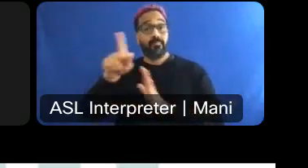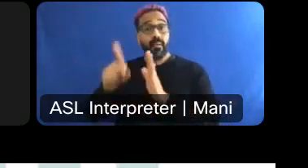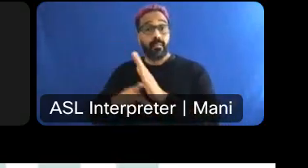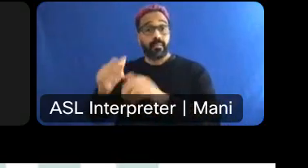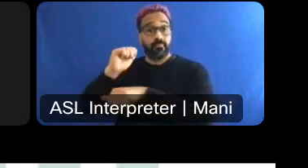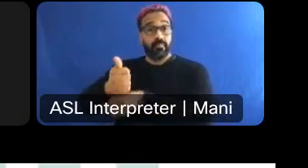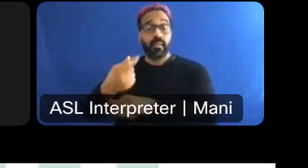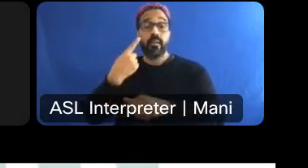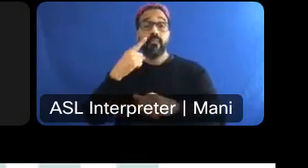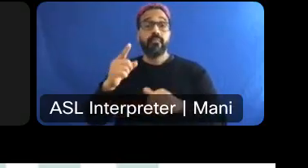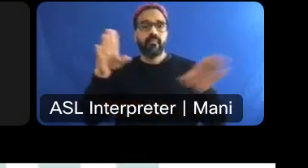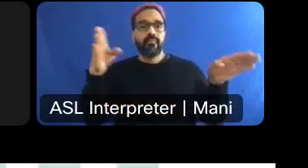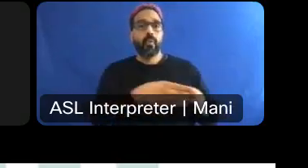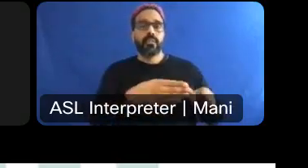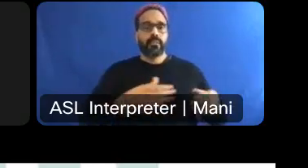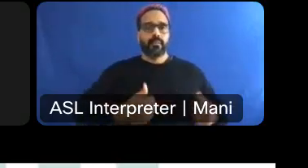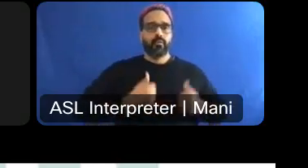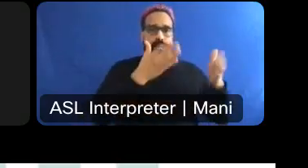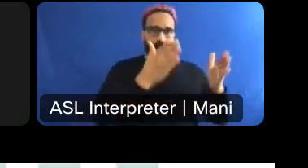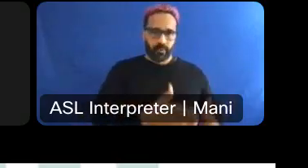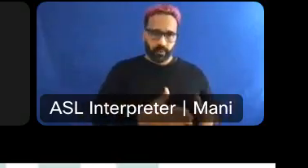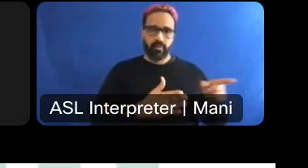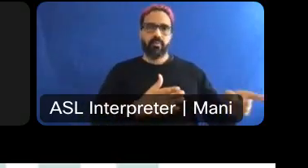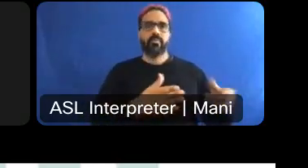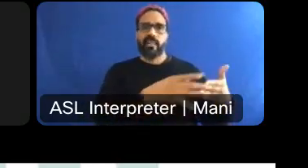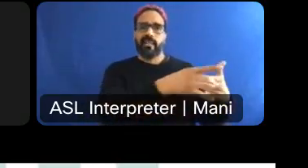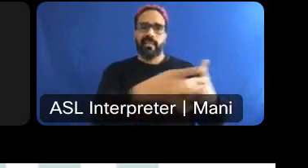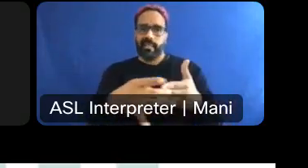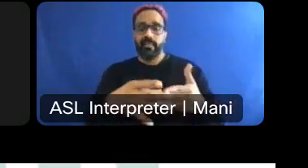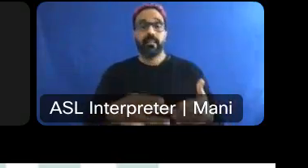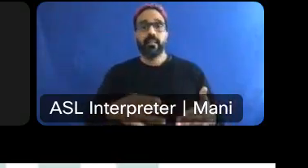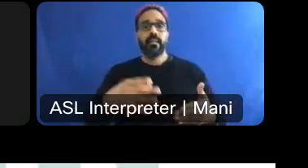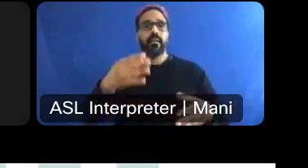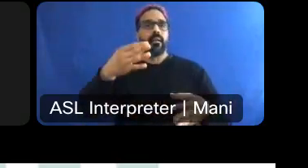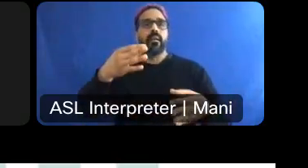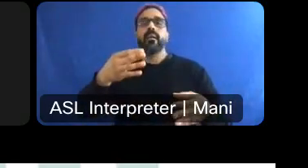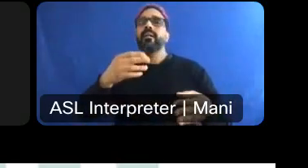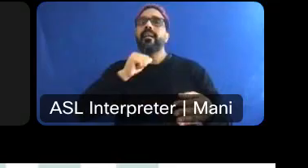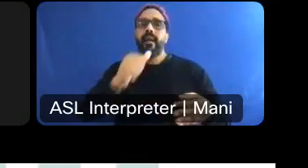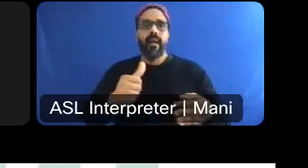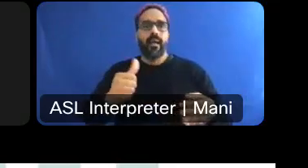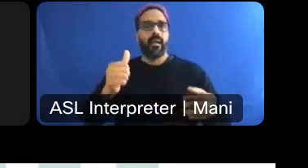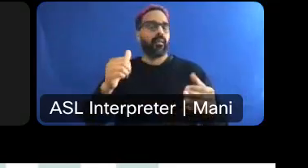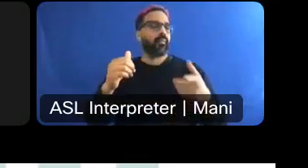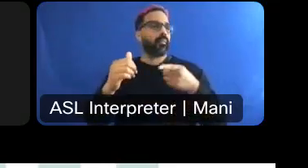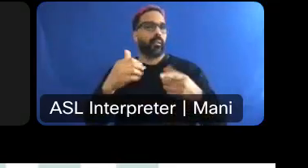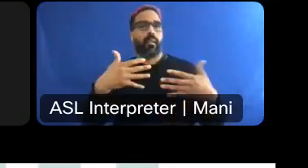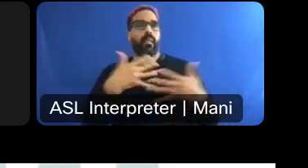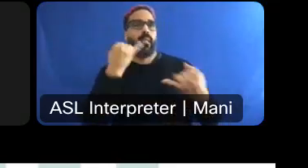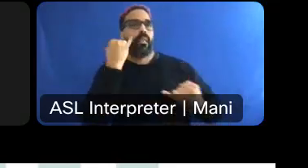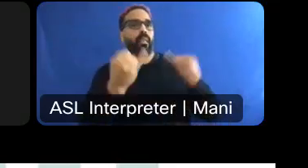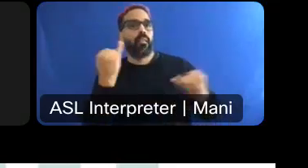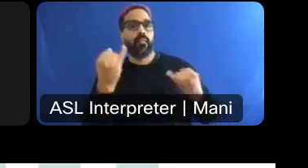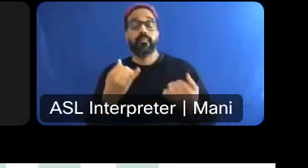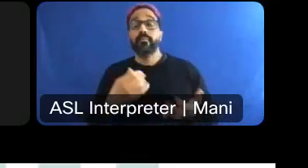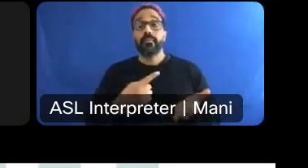and driven rather than fear-based. A fear-based approach can replicate power and control dynamics that the survivor